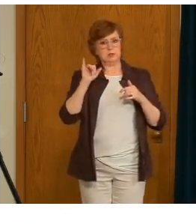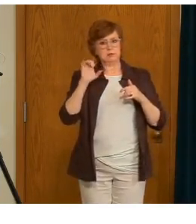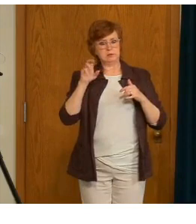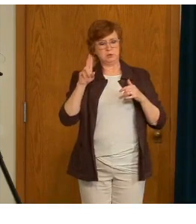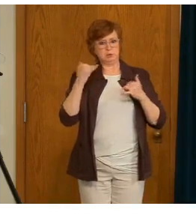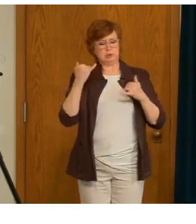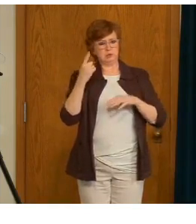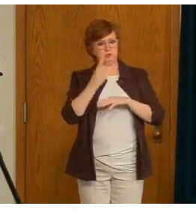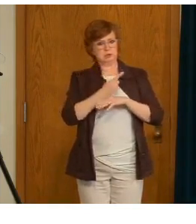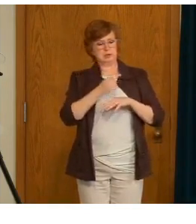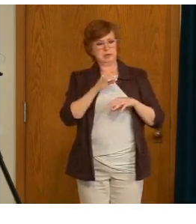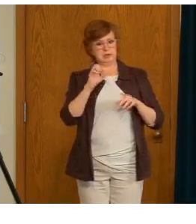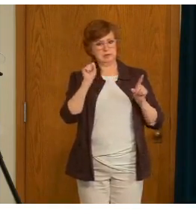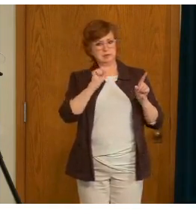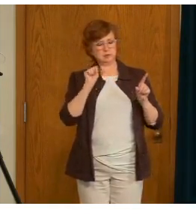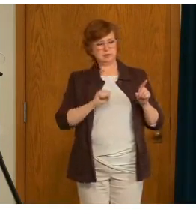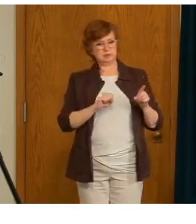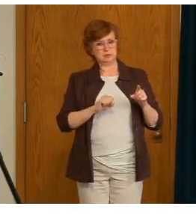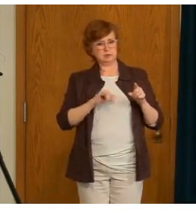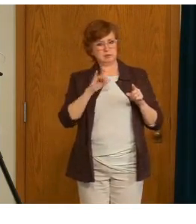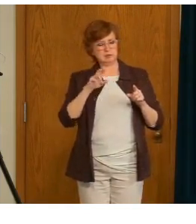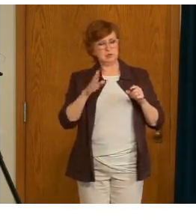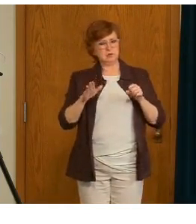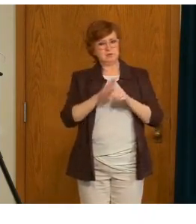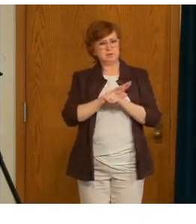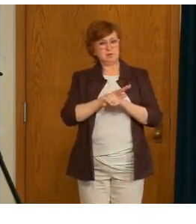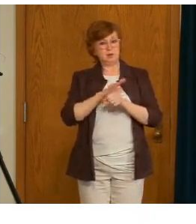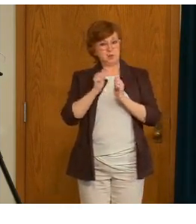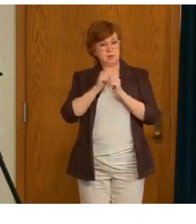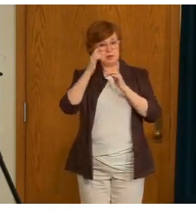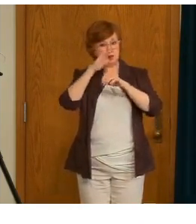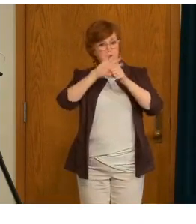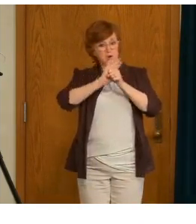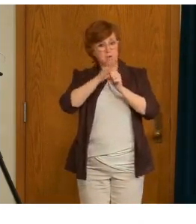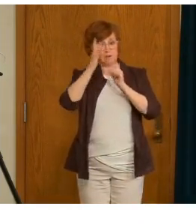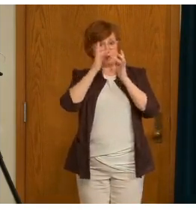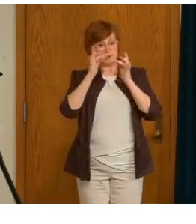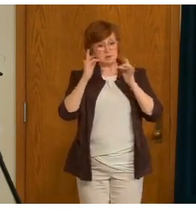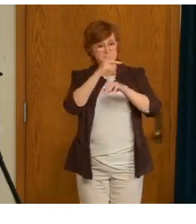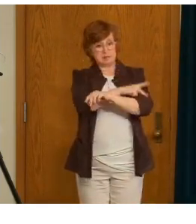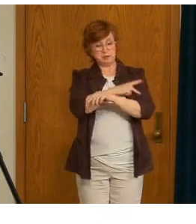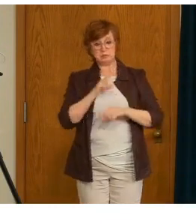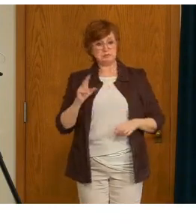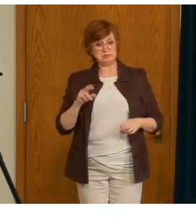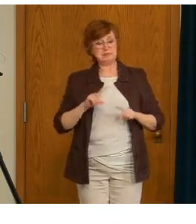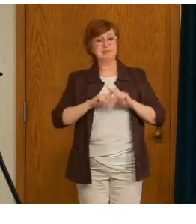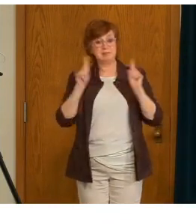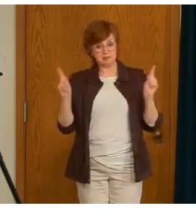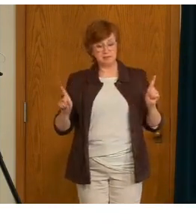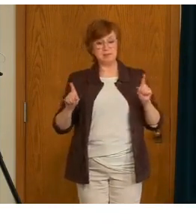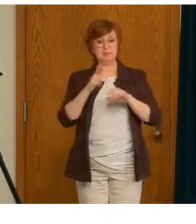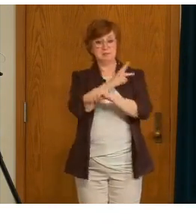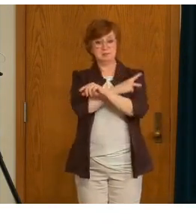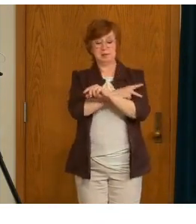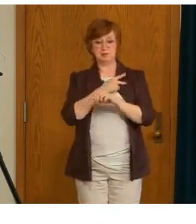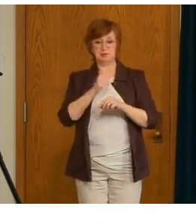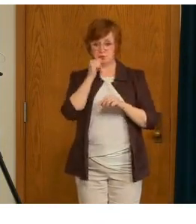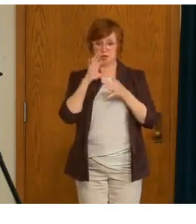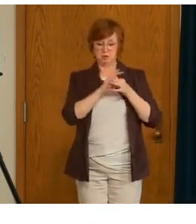that's non-COVID related to non-COVID patients being put into the ICU. So